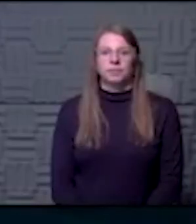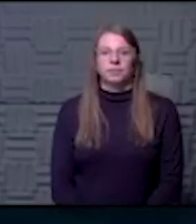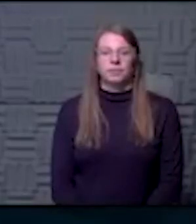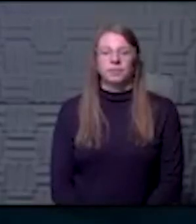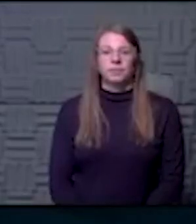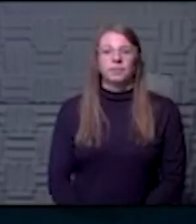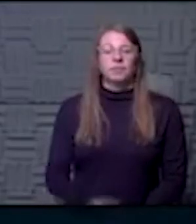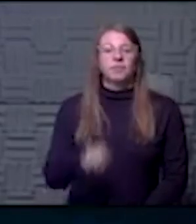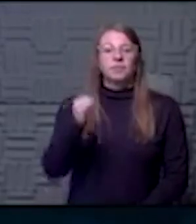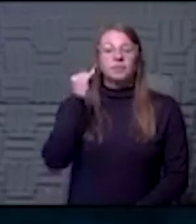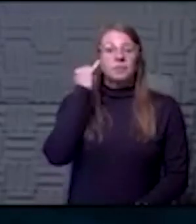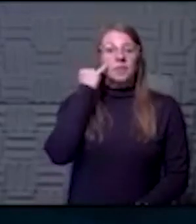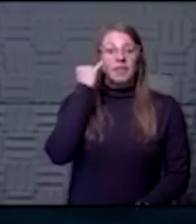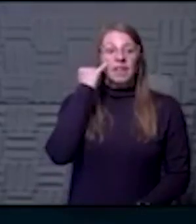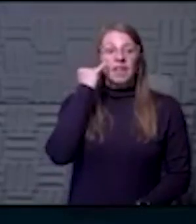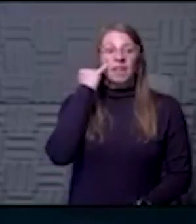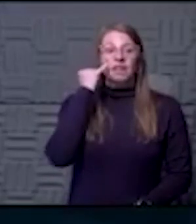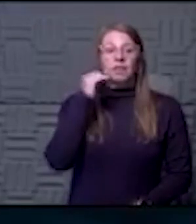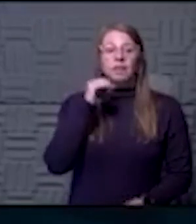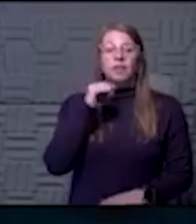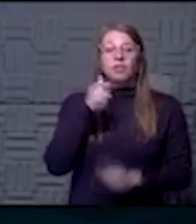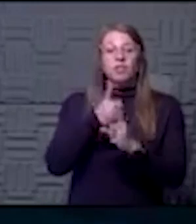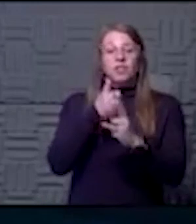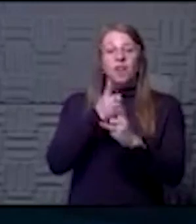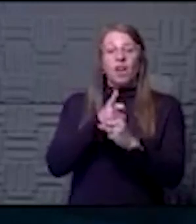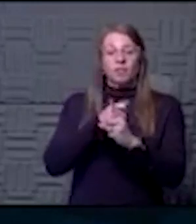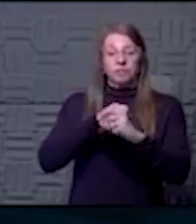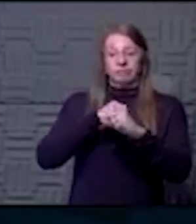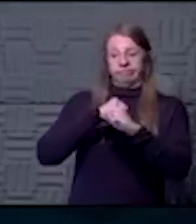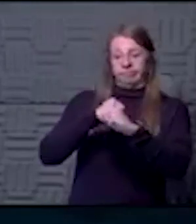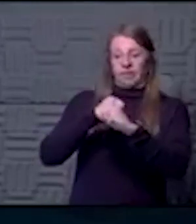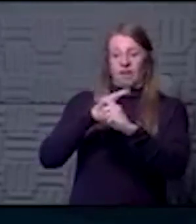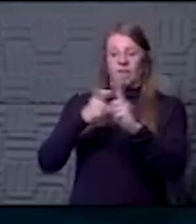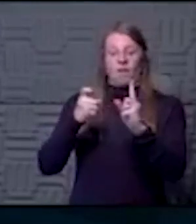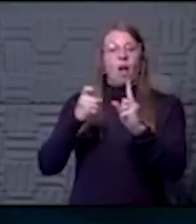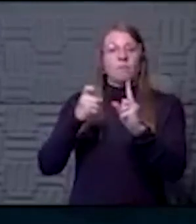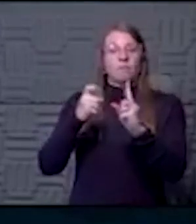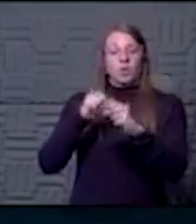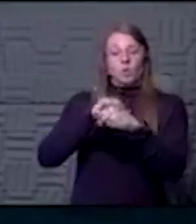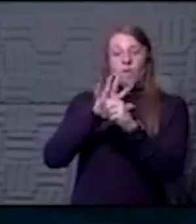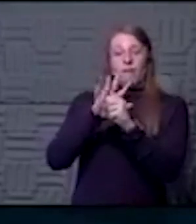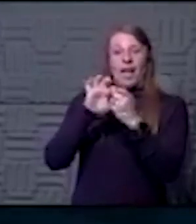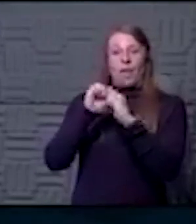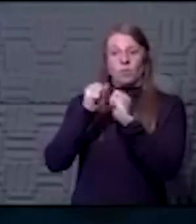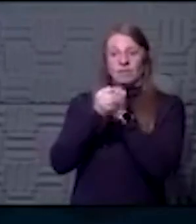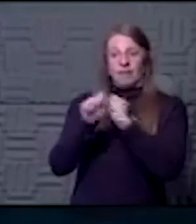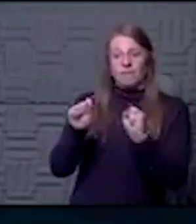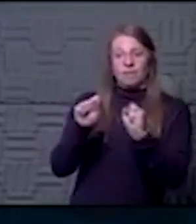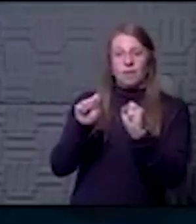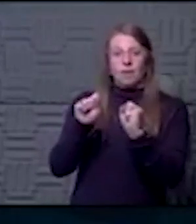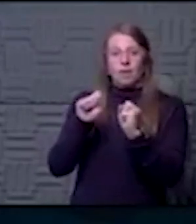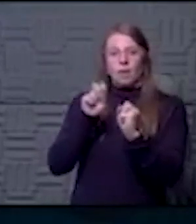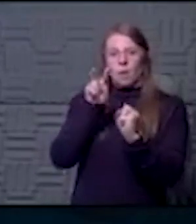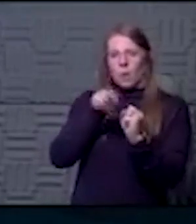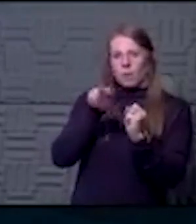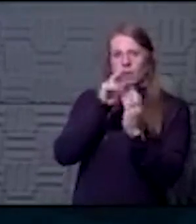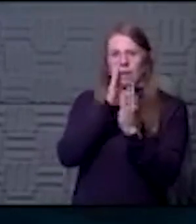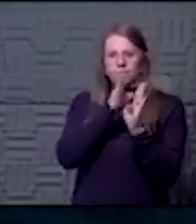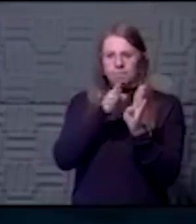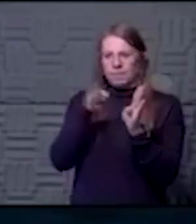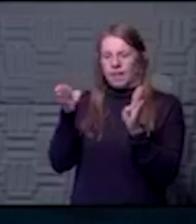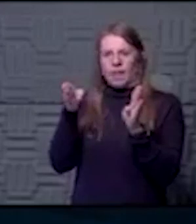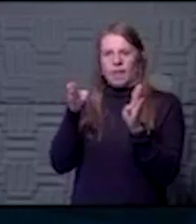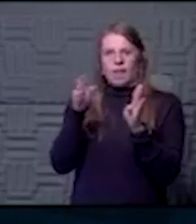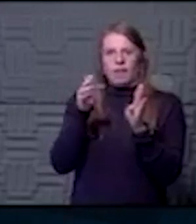If you're aiming at what keeps your family safe from coronavirus, think of each of the things on the list here as a slice of Swiss cheese